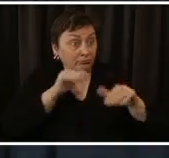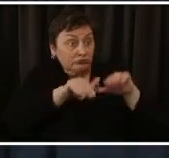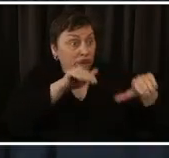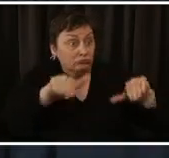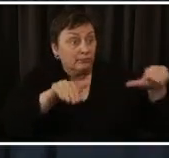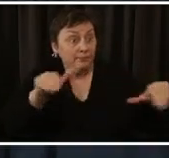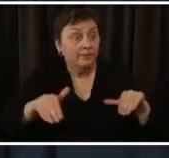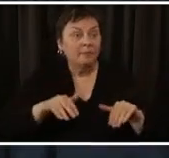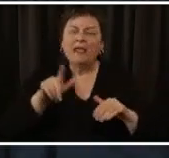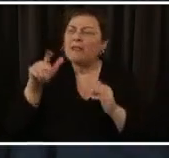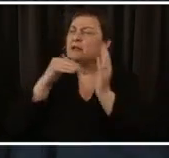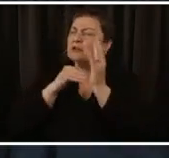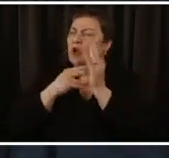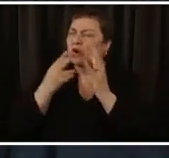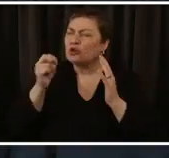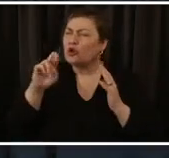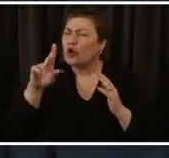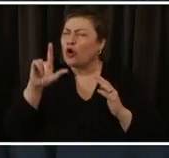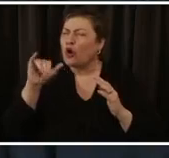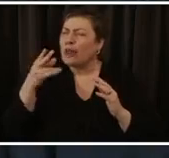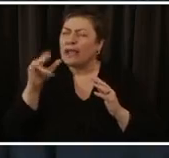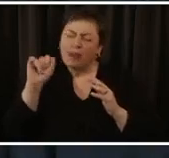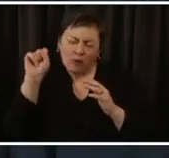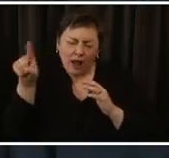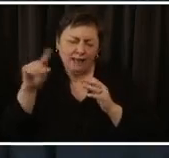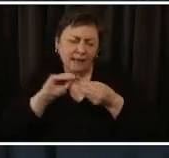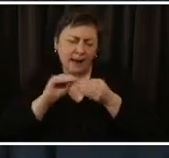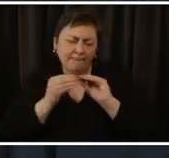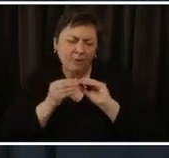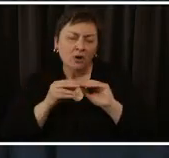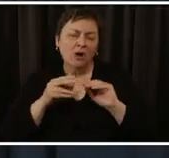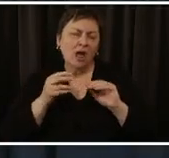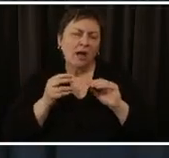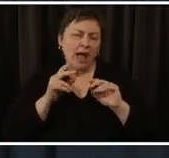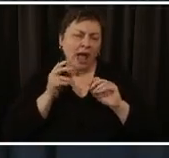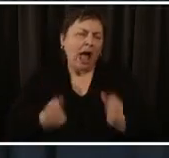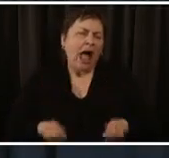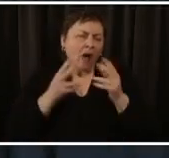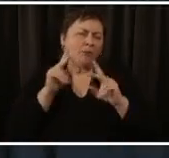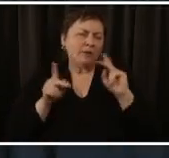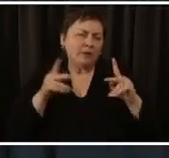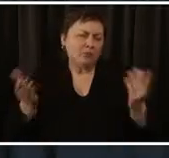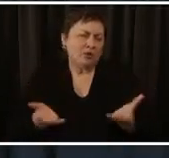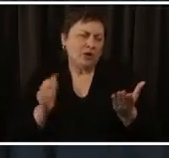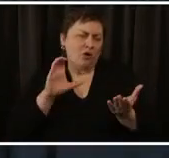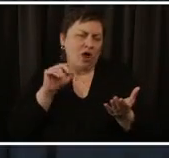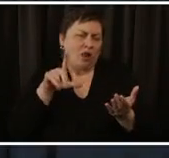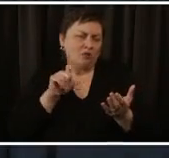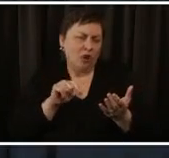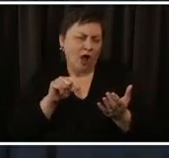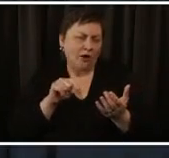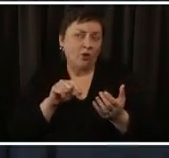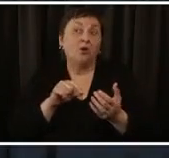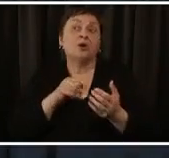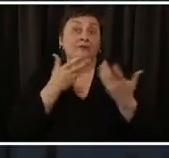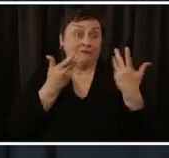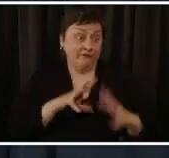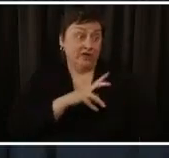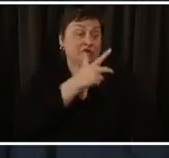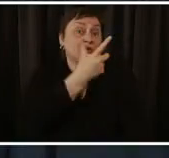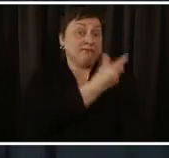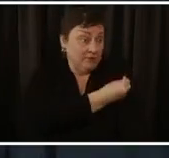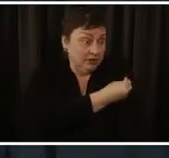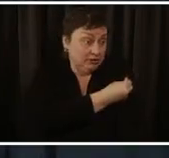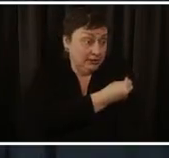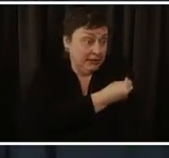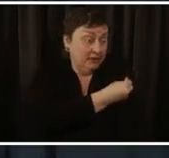check a number with you. Can you share what percentage of vaccinated Coloradans, again, have later been reported to the state as